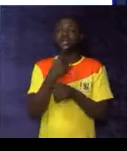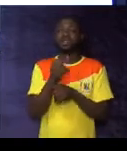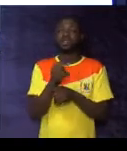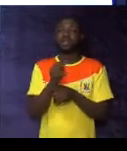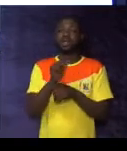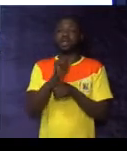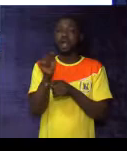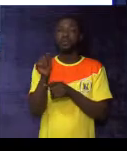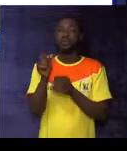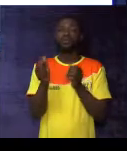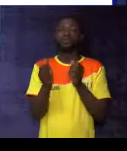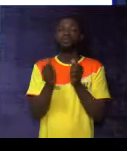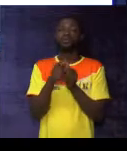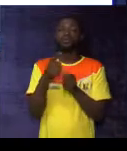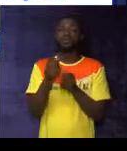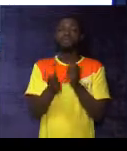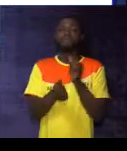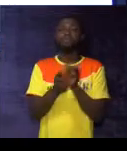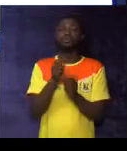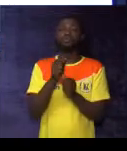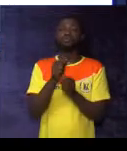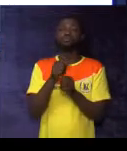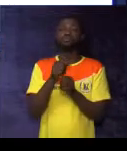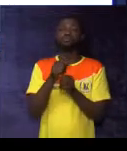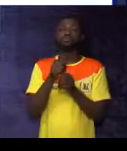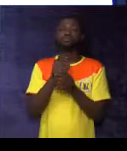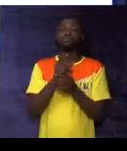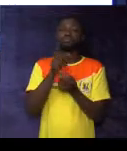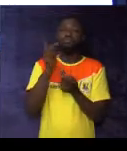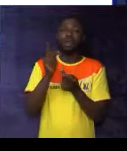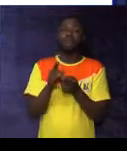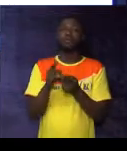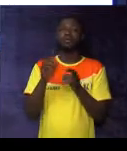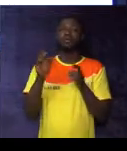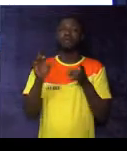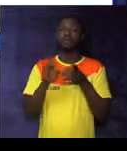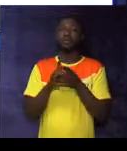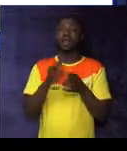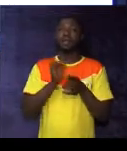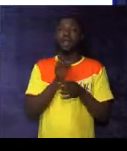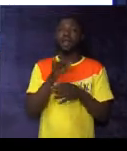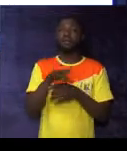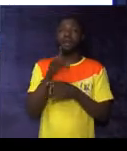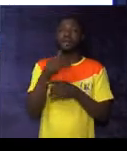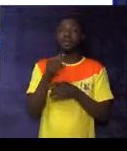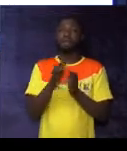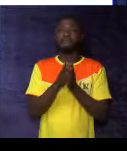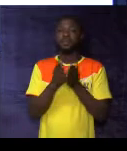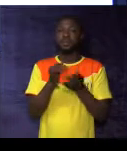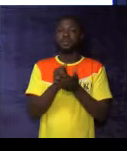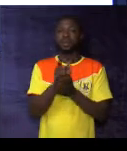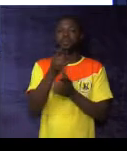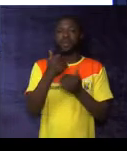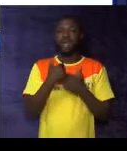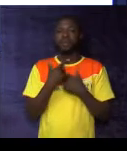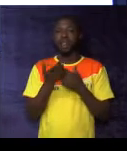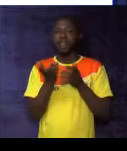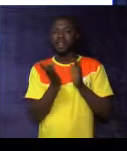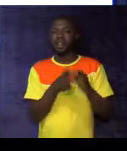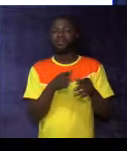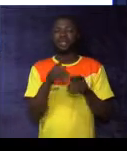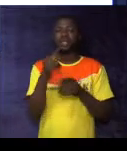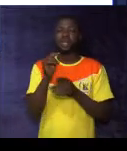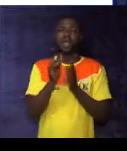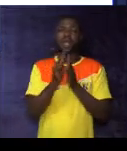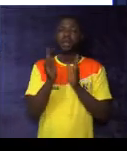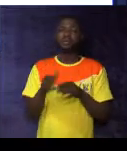Please fill the gaps with the most suitable conjunctions. I found the book dash you had left